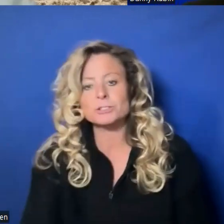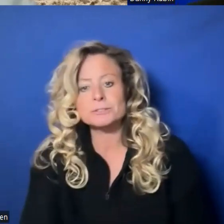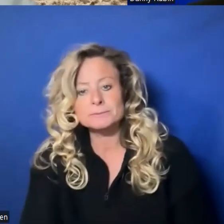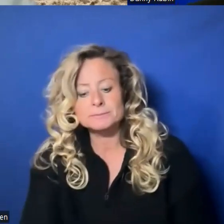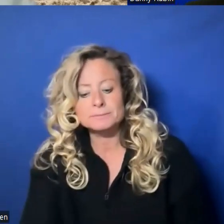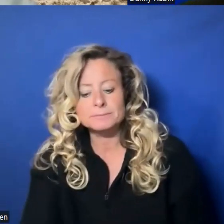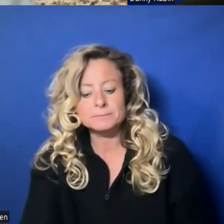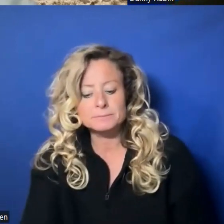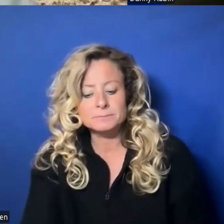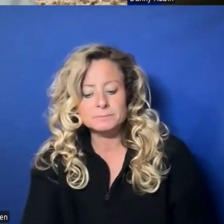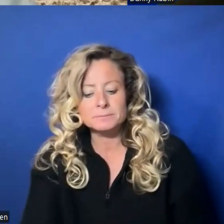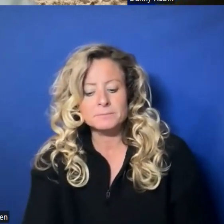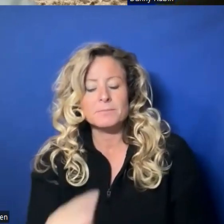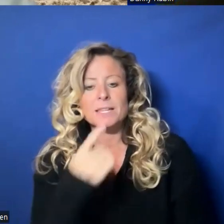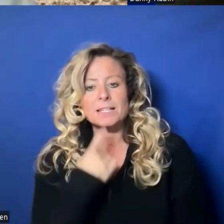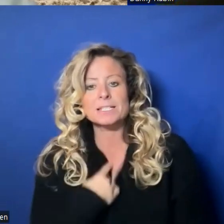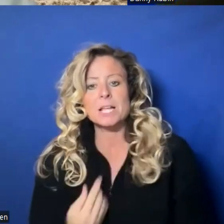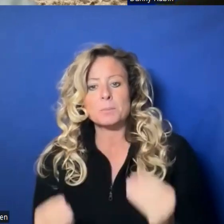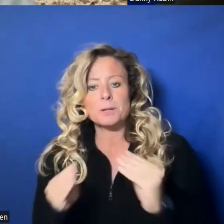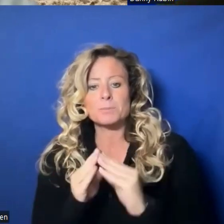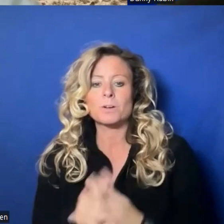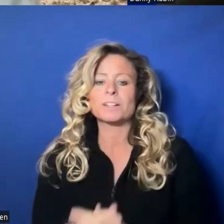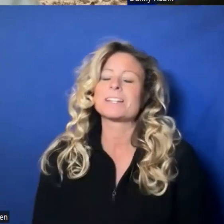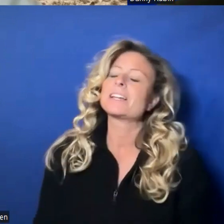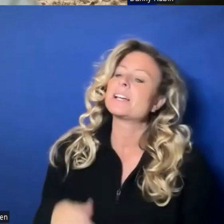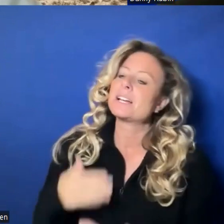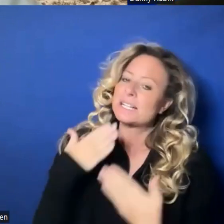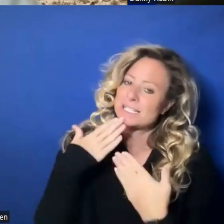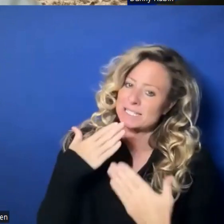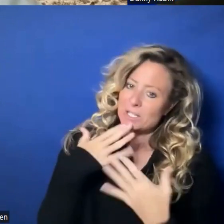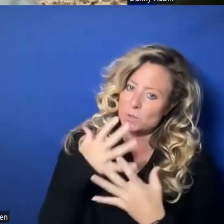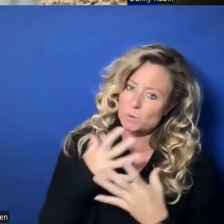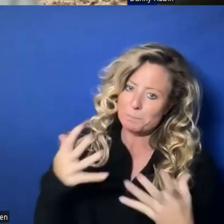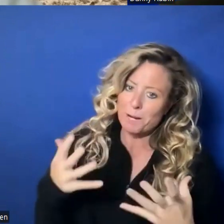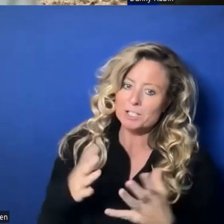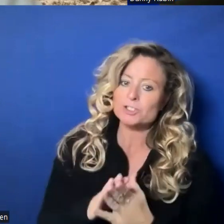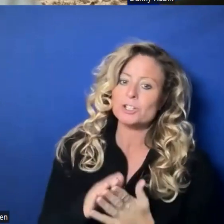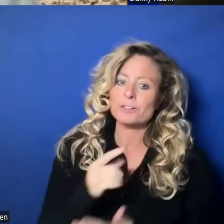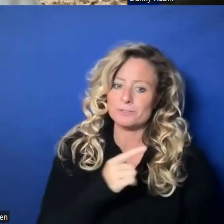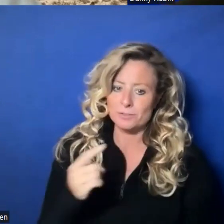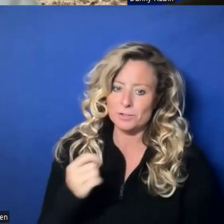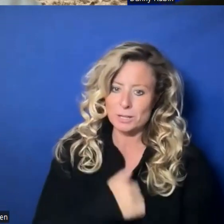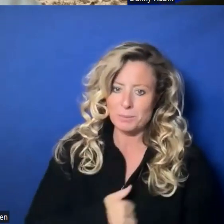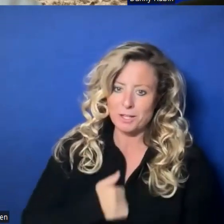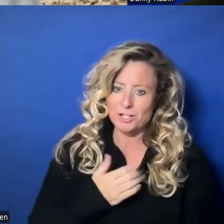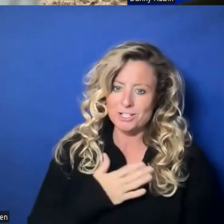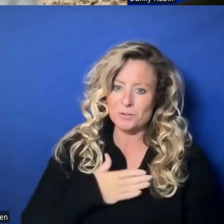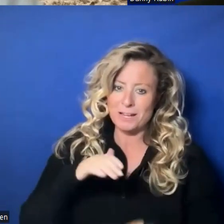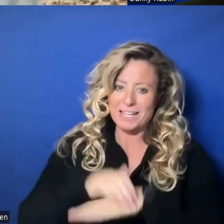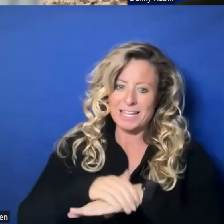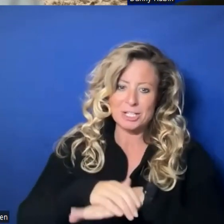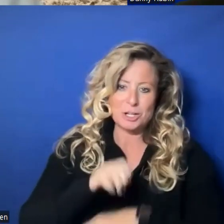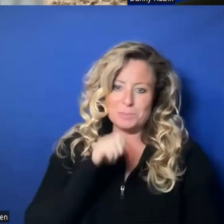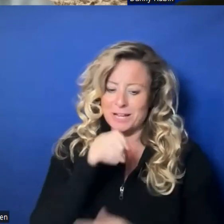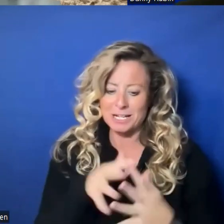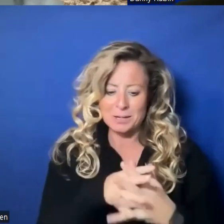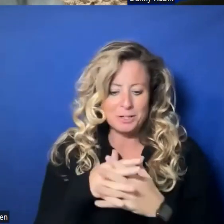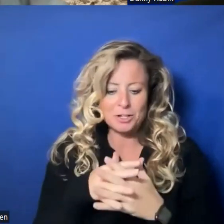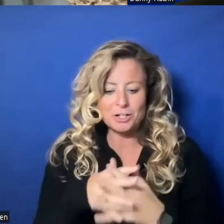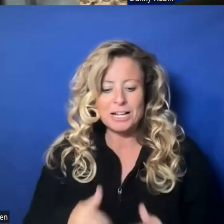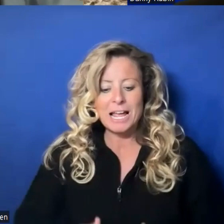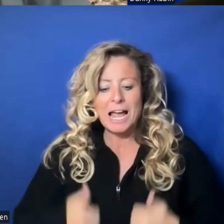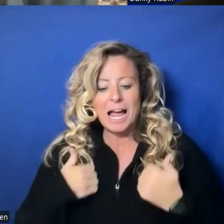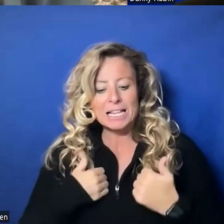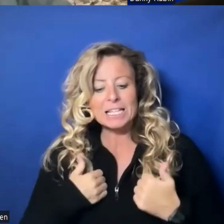about that. Okay, thank you very much. First, let me apologize for my English. I'm not American. I live in Jerusalem,